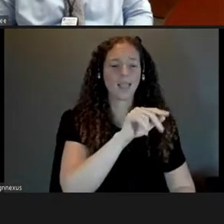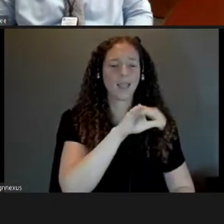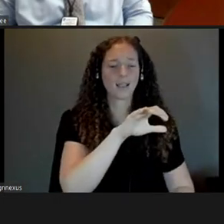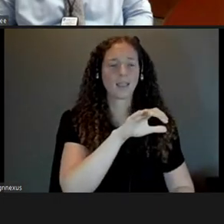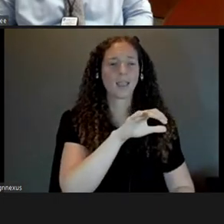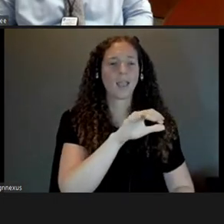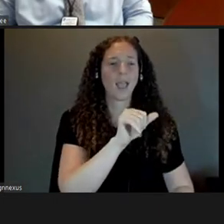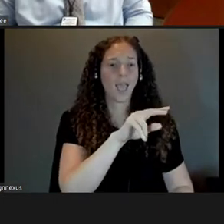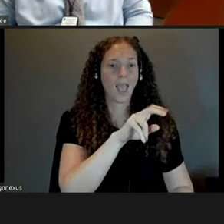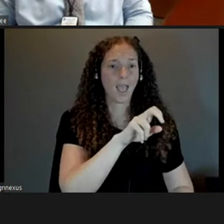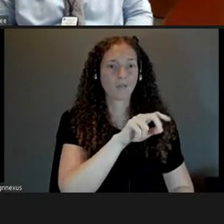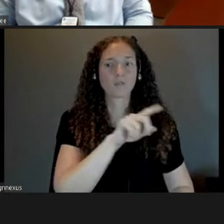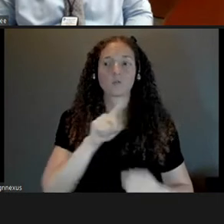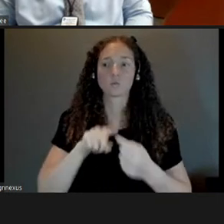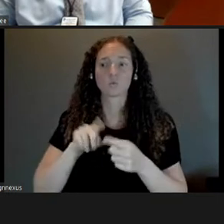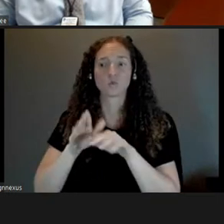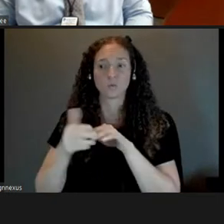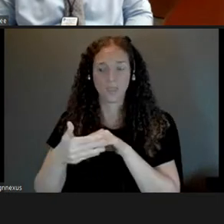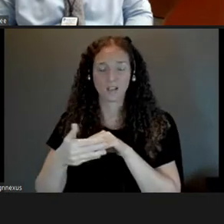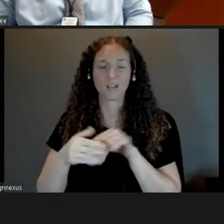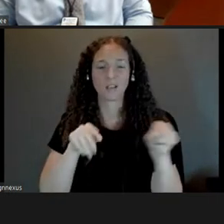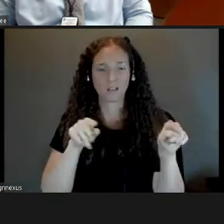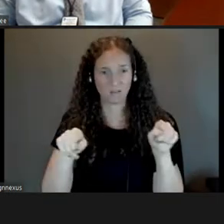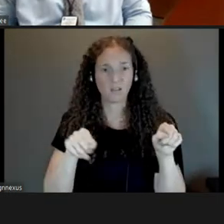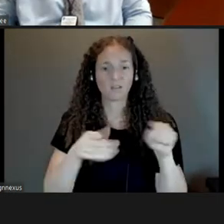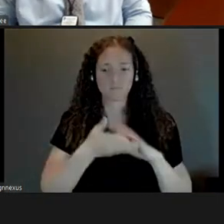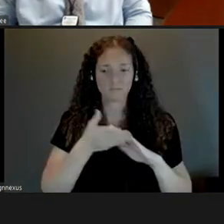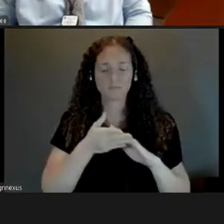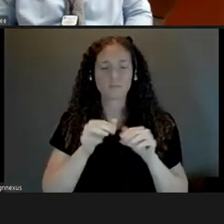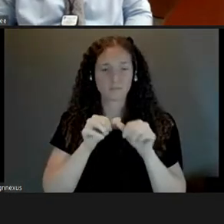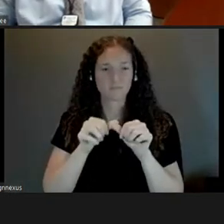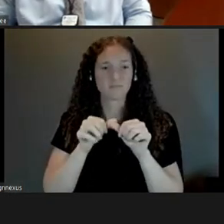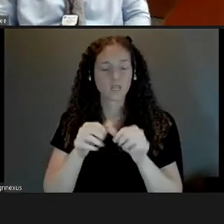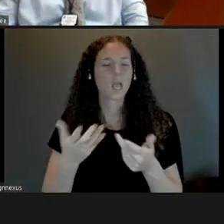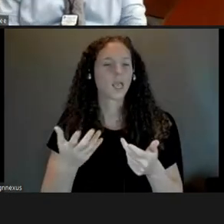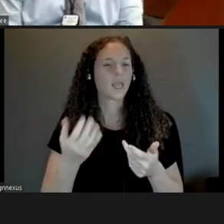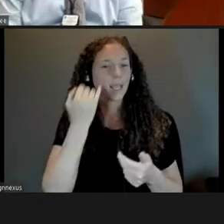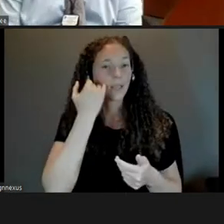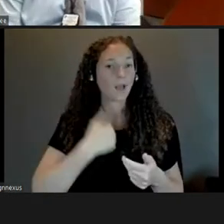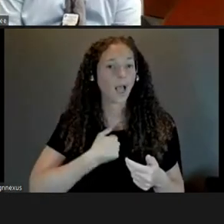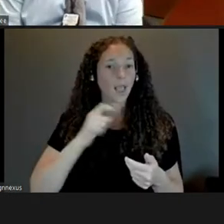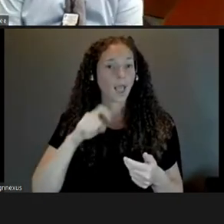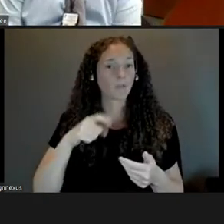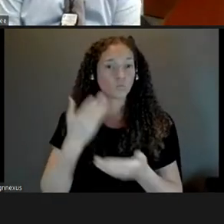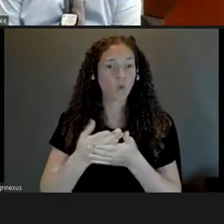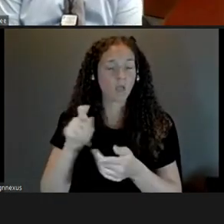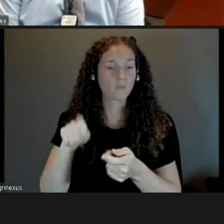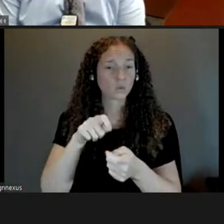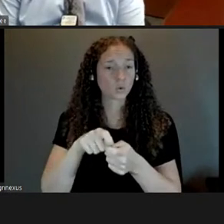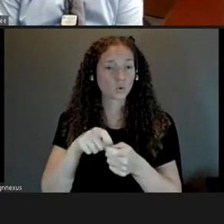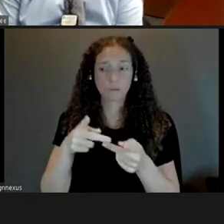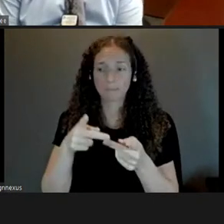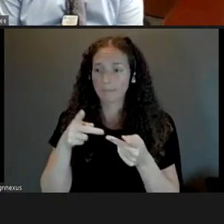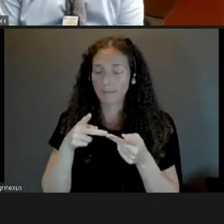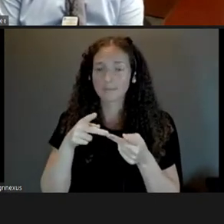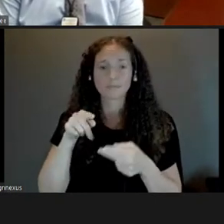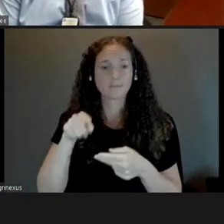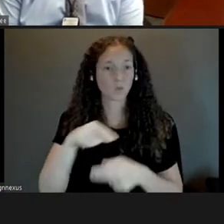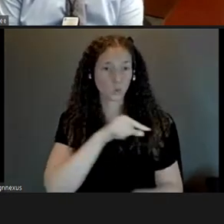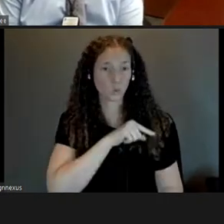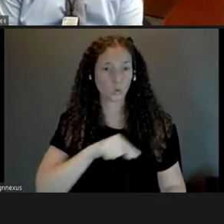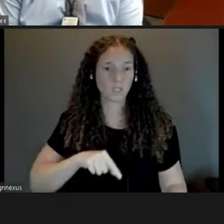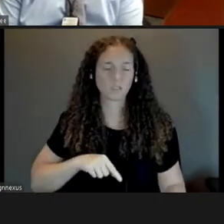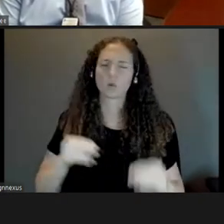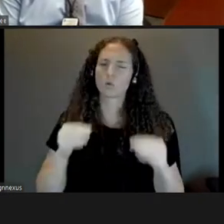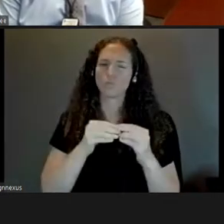lot easier when we have to commute. If I have to get to certain places where it's in Queens, it goes a lot faster